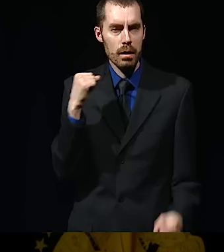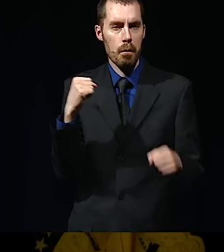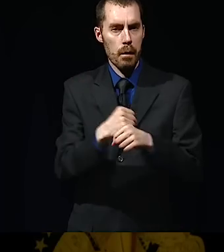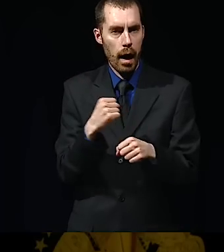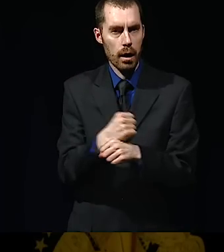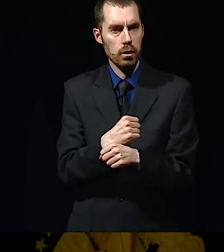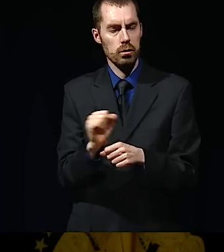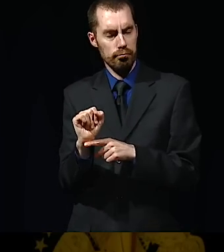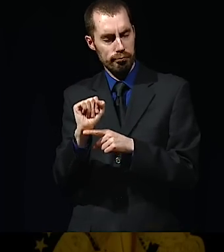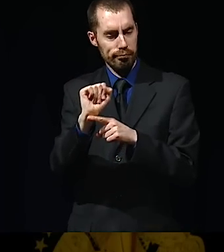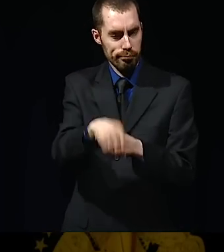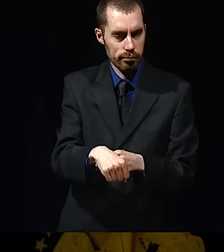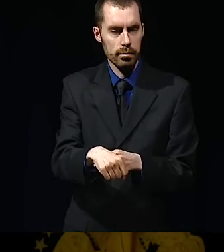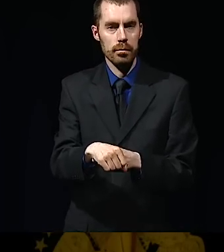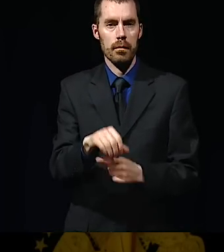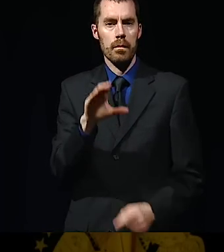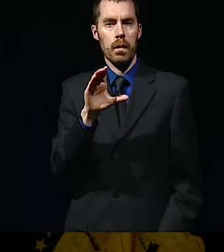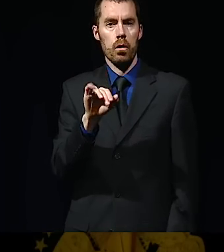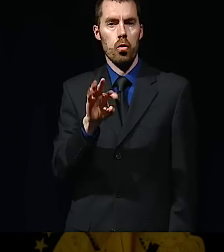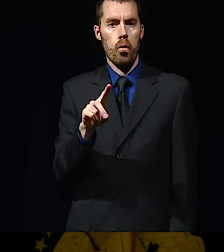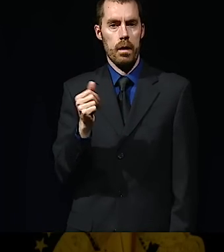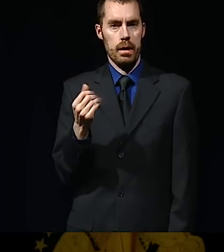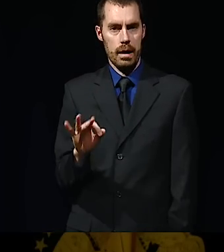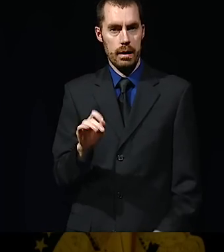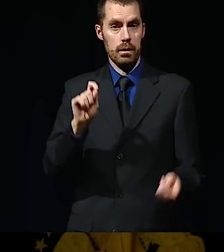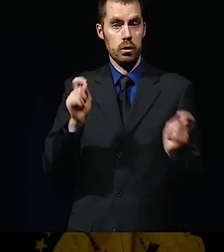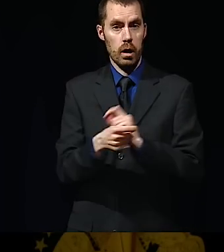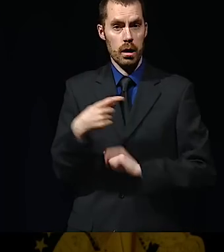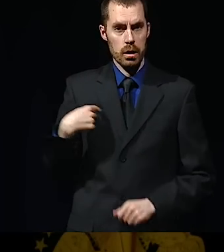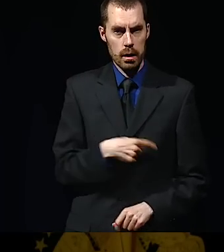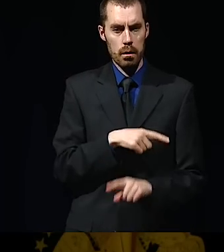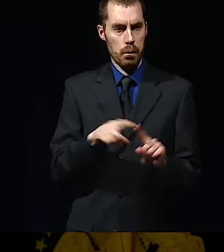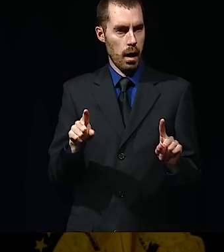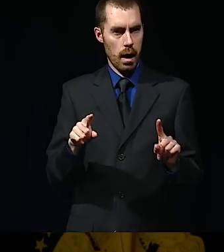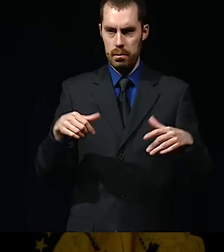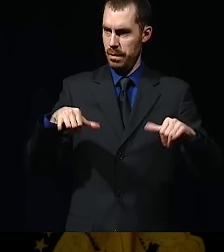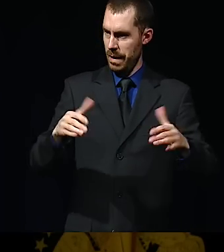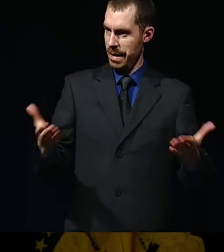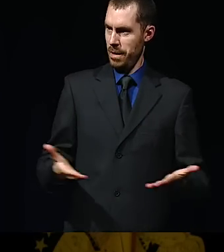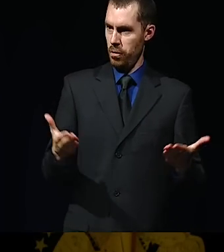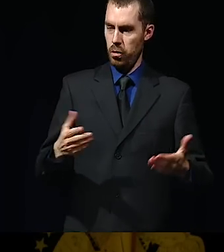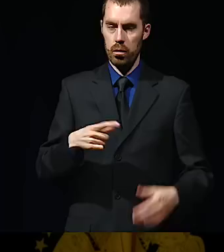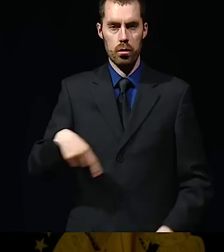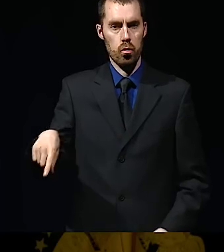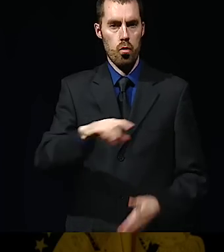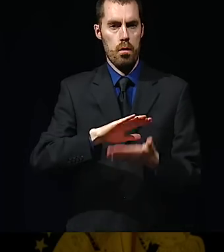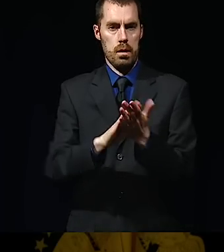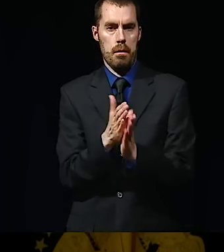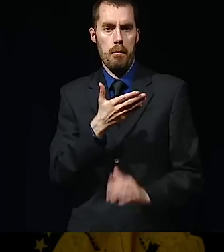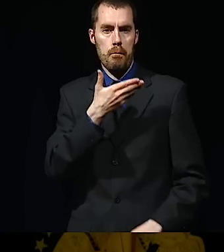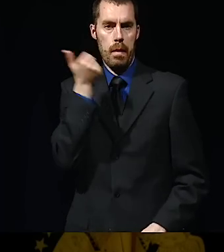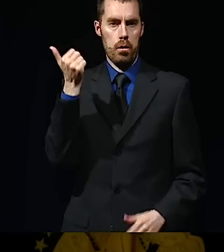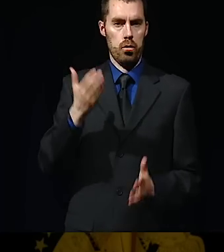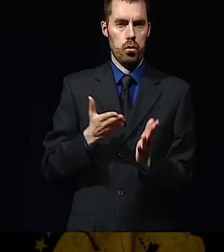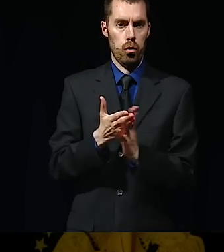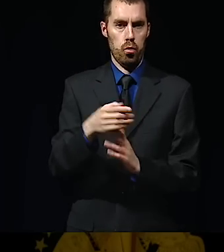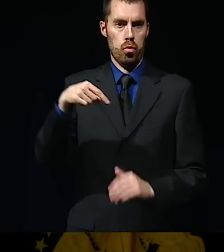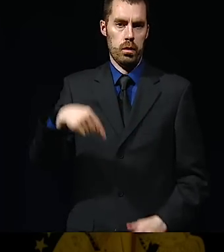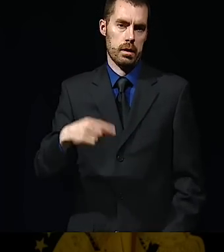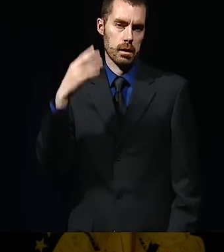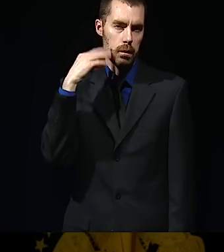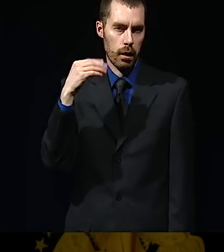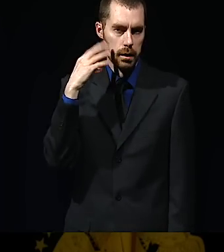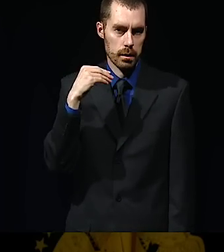them. COVID-19 has changed us, and yet you are still here. You are a better you for going through all of